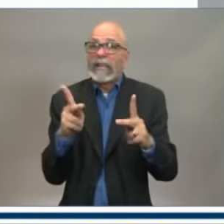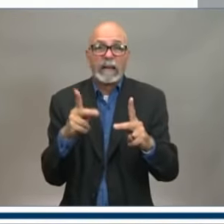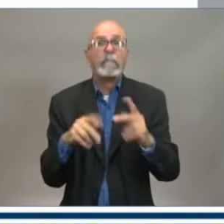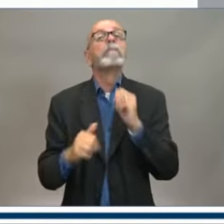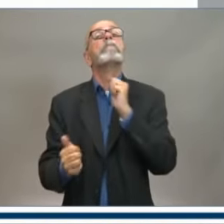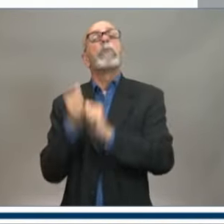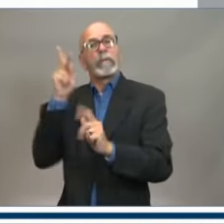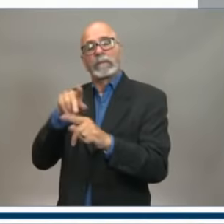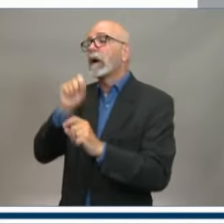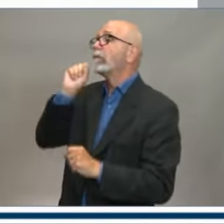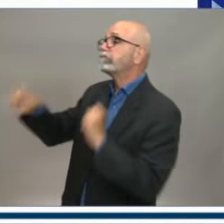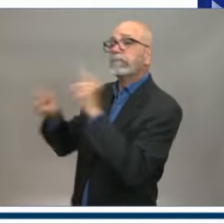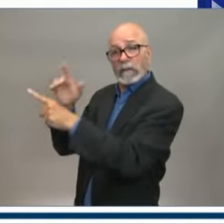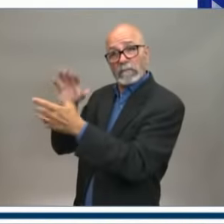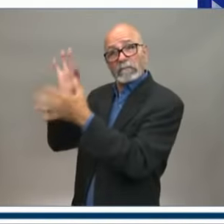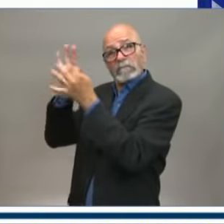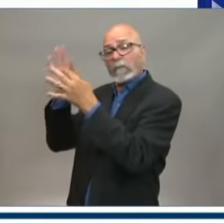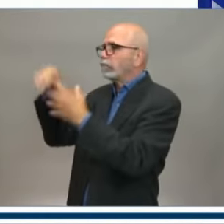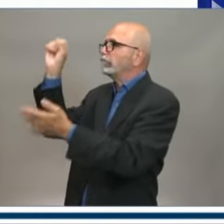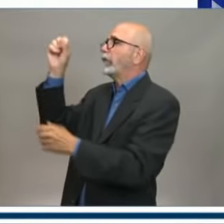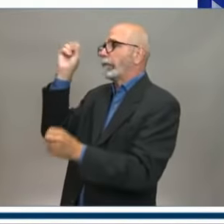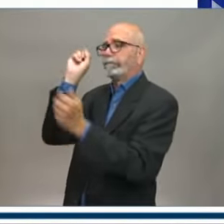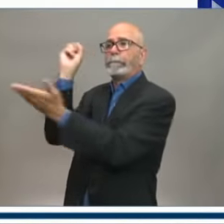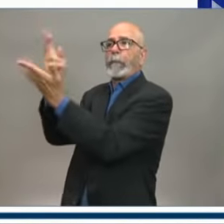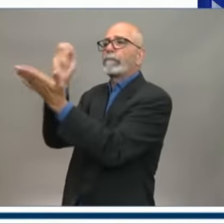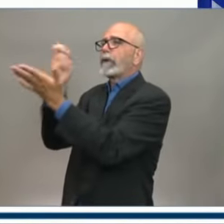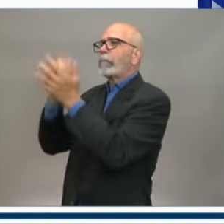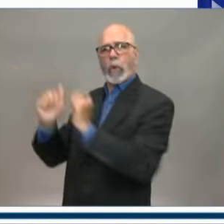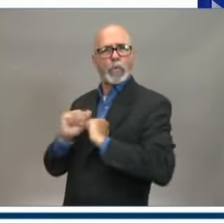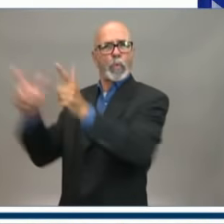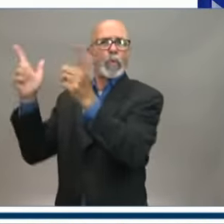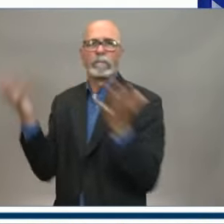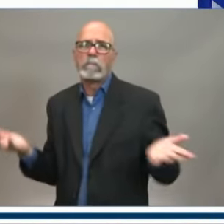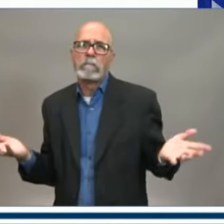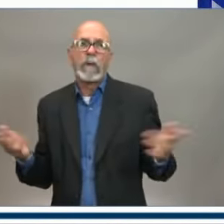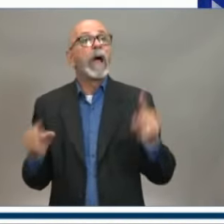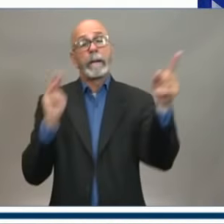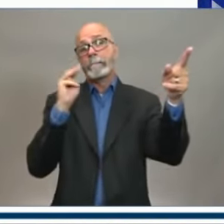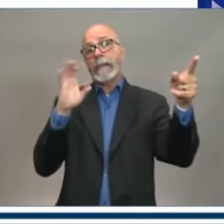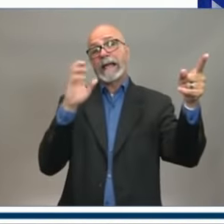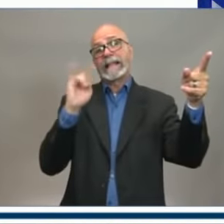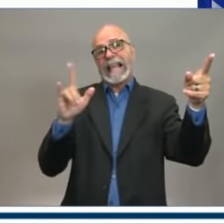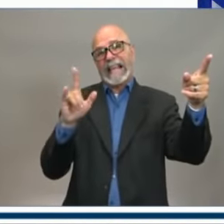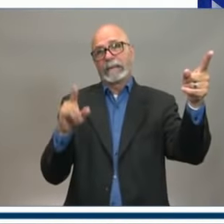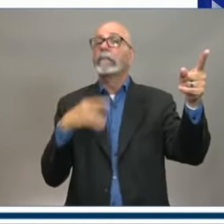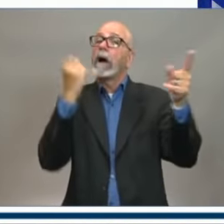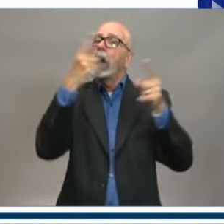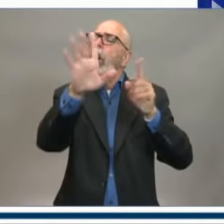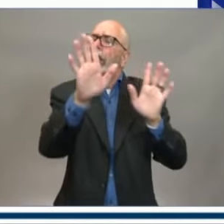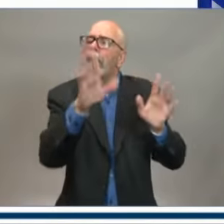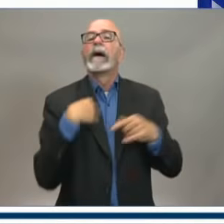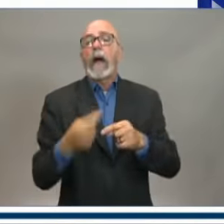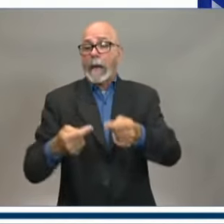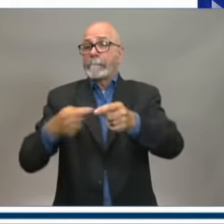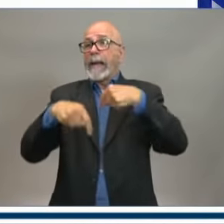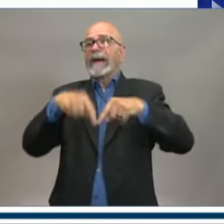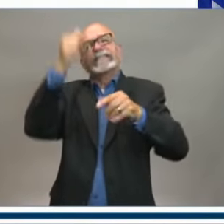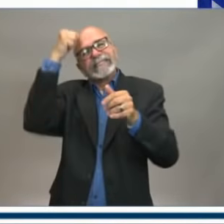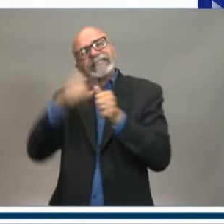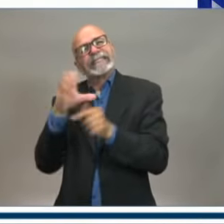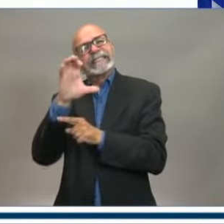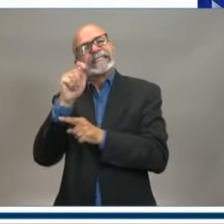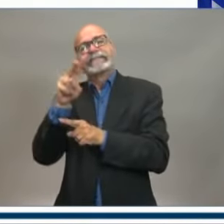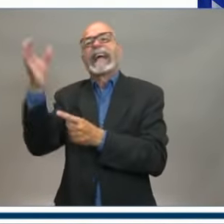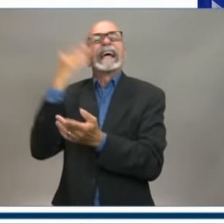approved. Next question will go to... Before you do that, I want to go back. Natasha asked me a question earlier around long-term care. Natasha, I said